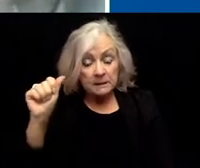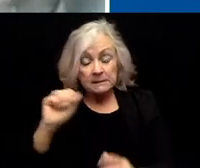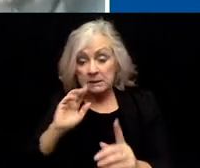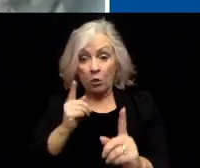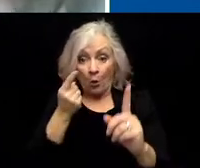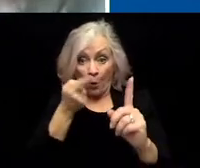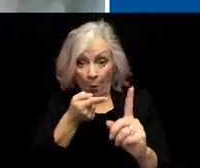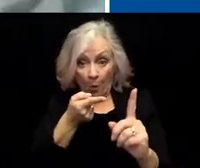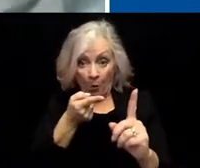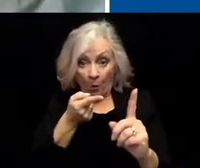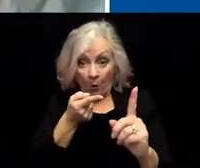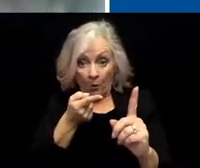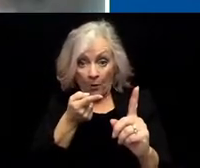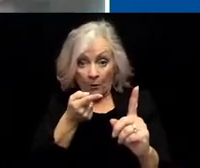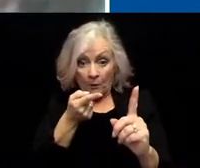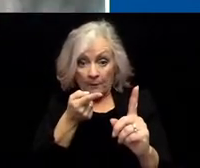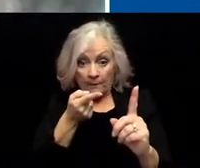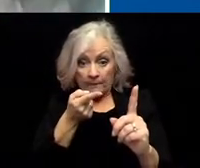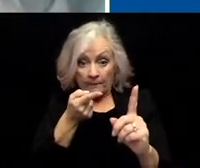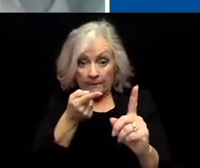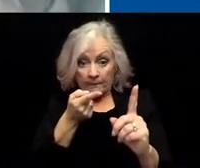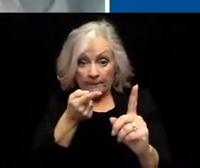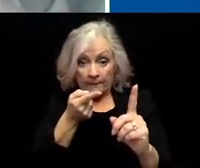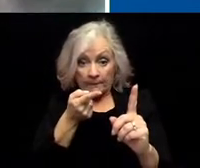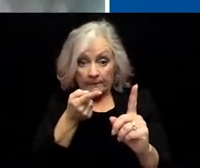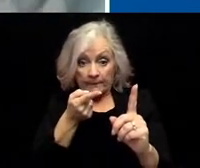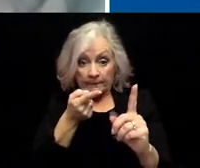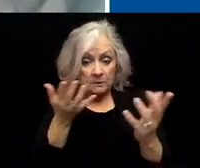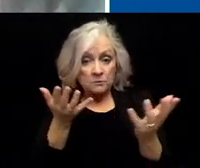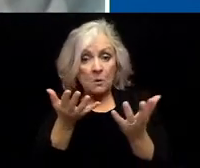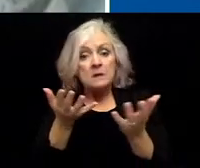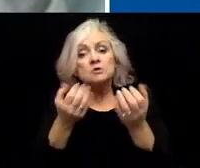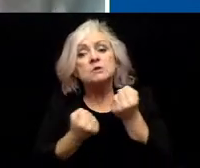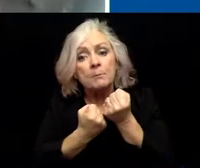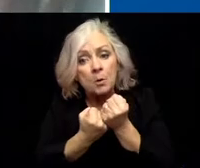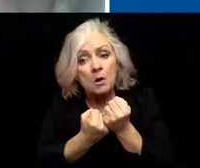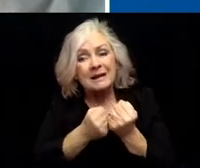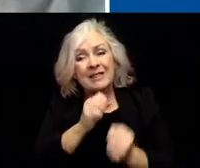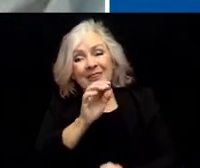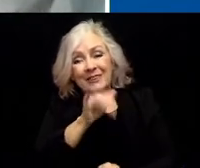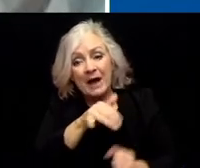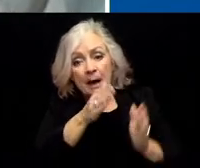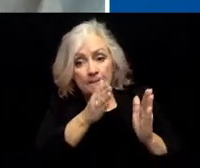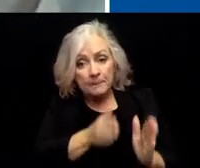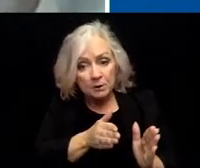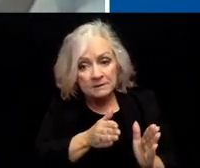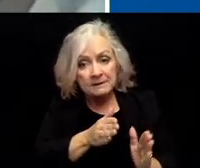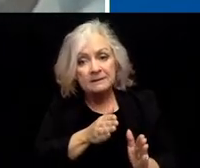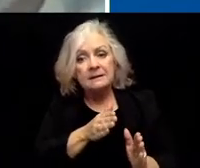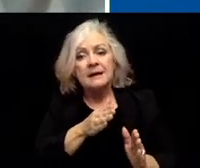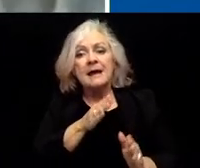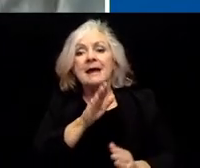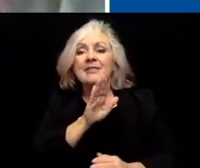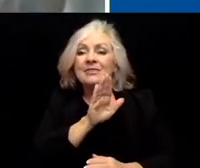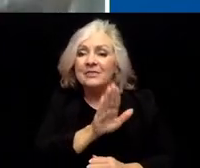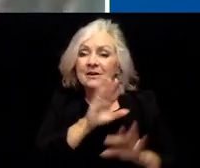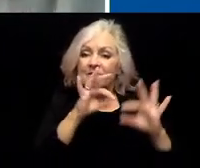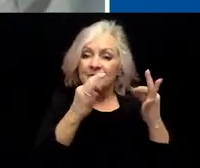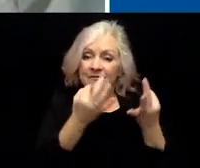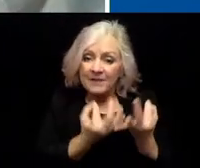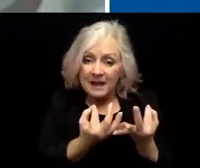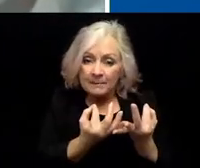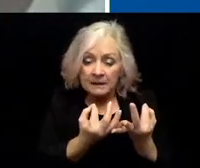community health workers play is in supporting the person and their families towards the goals of both better